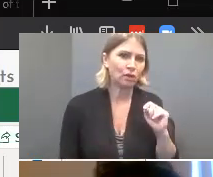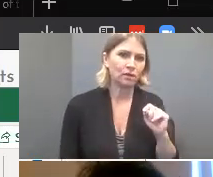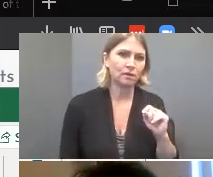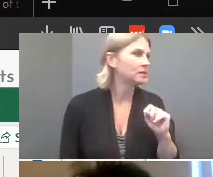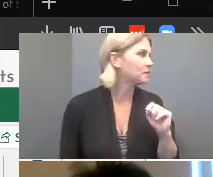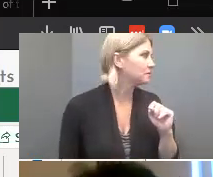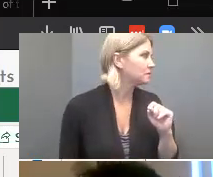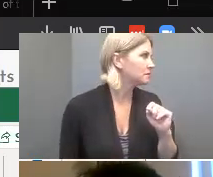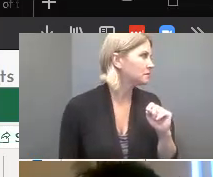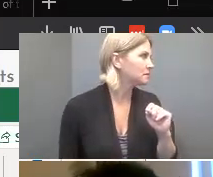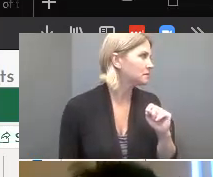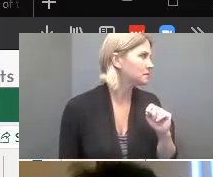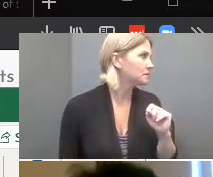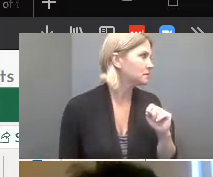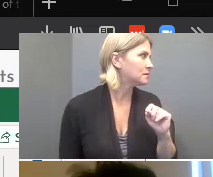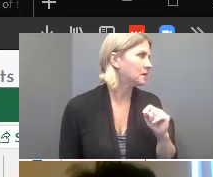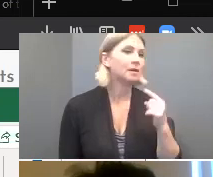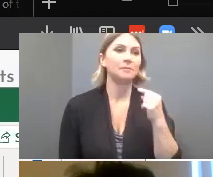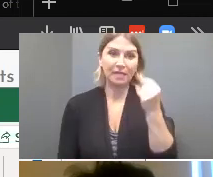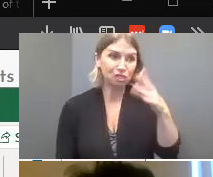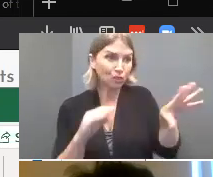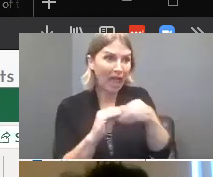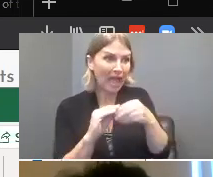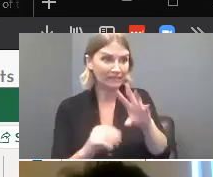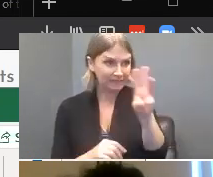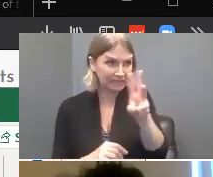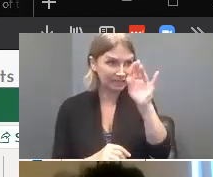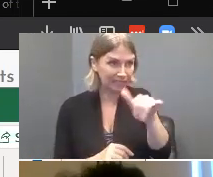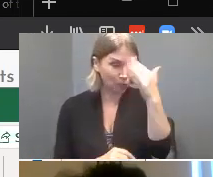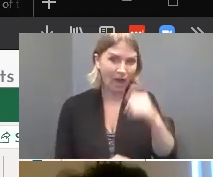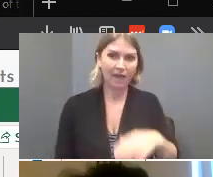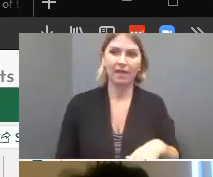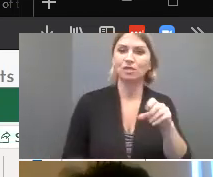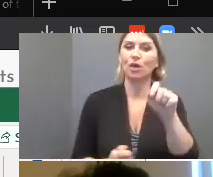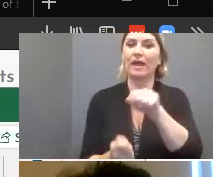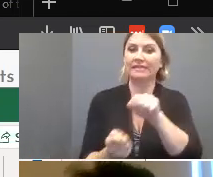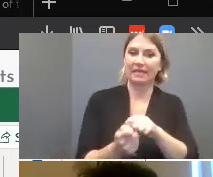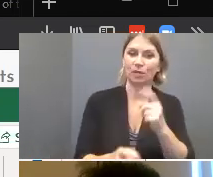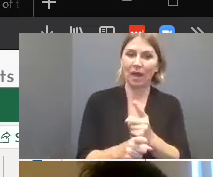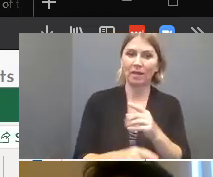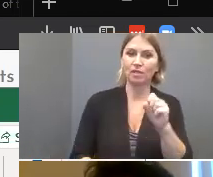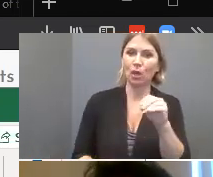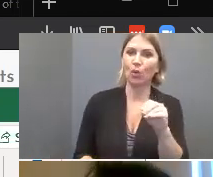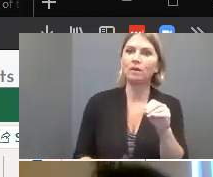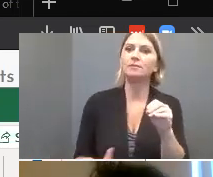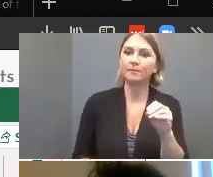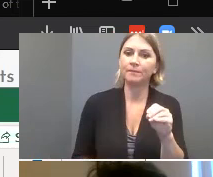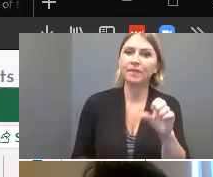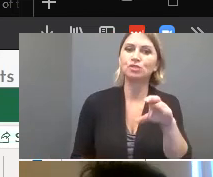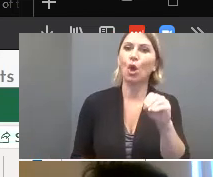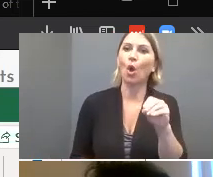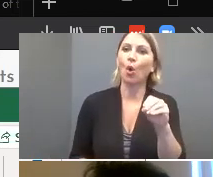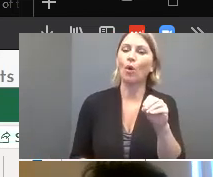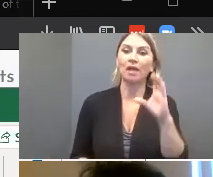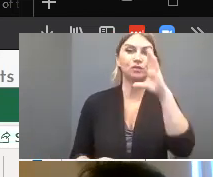good. So yes, so assuming, if yes, exactly, Mohammed is correct and you are correct as well. So assuming